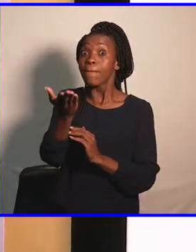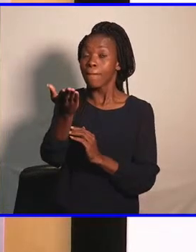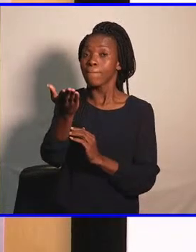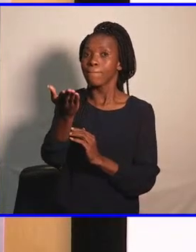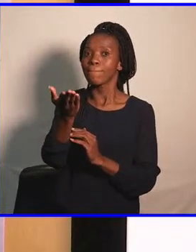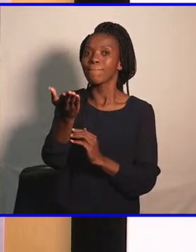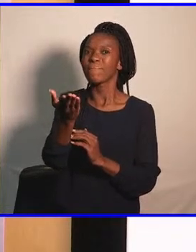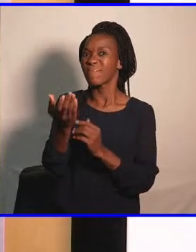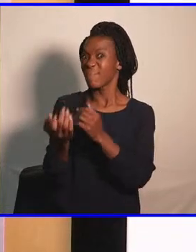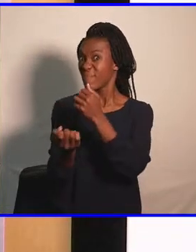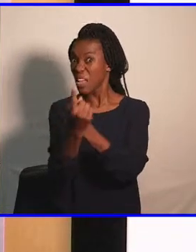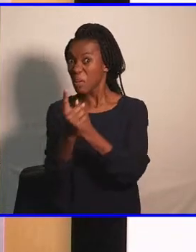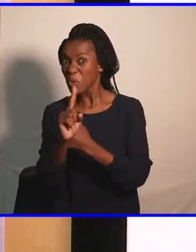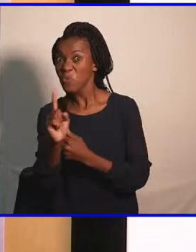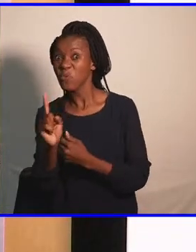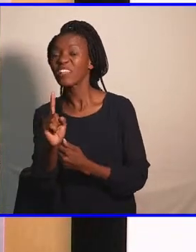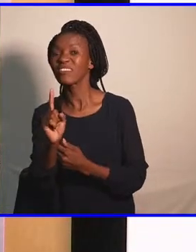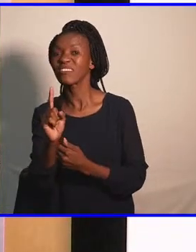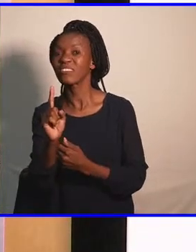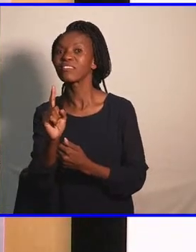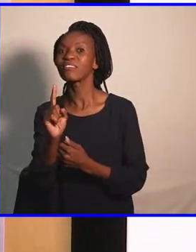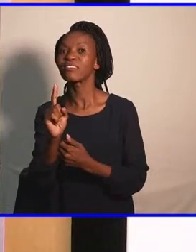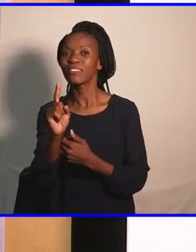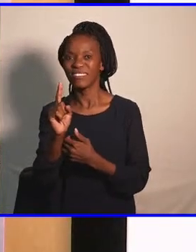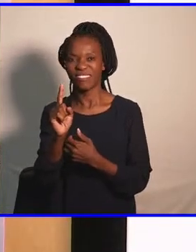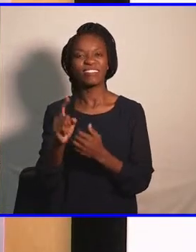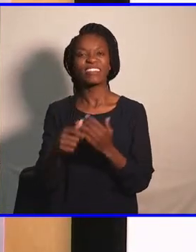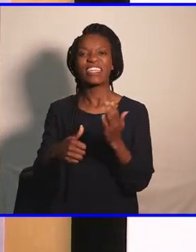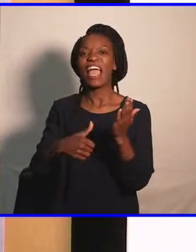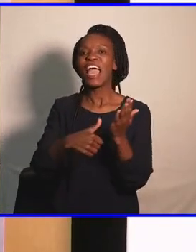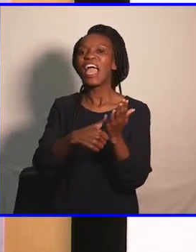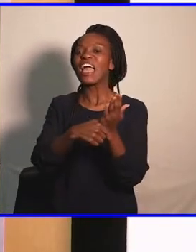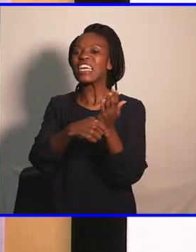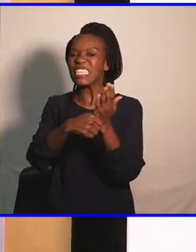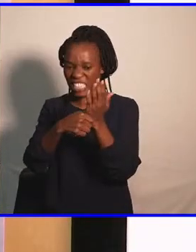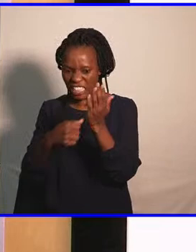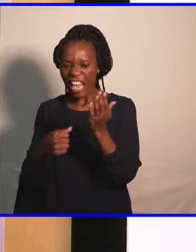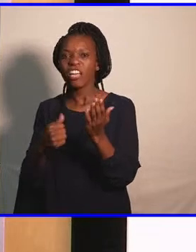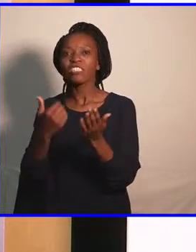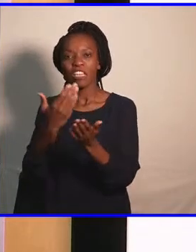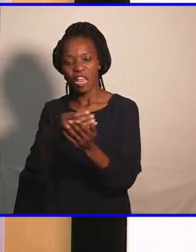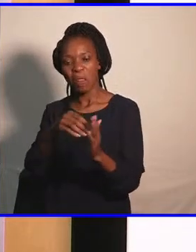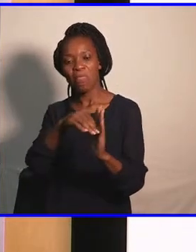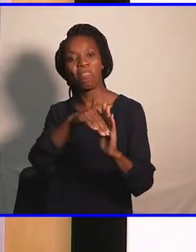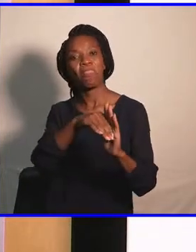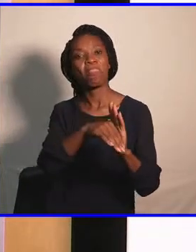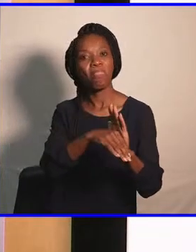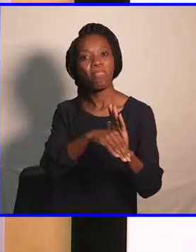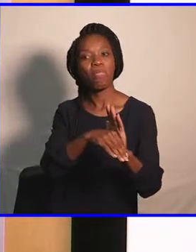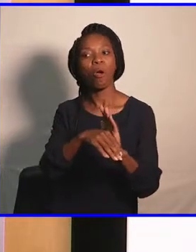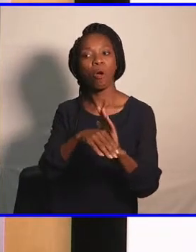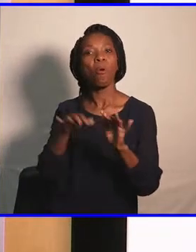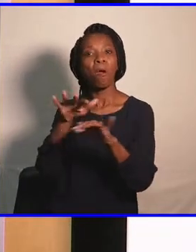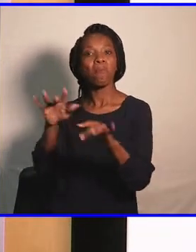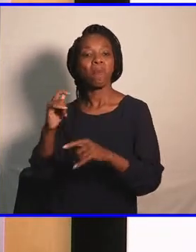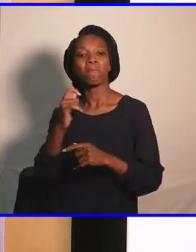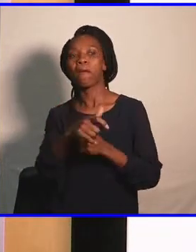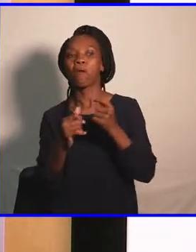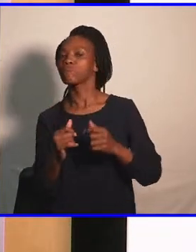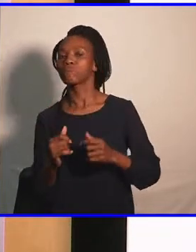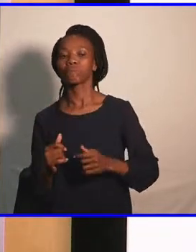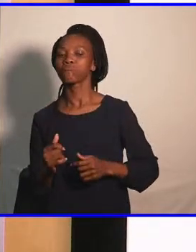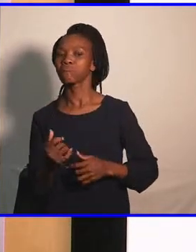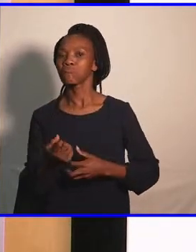can lead to a decline in tax revenue. So you can continue to increase